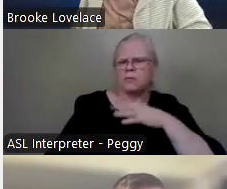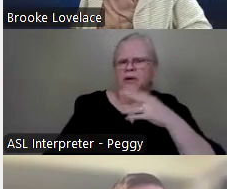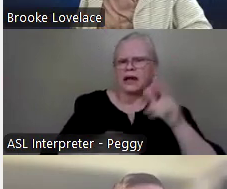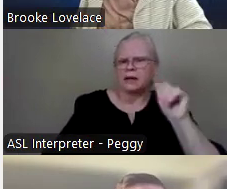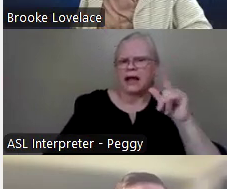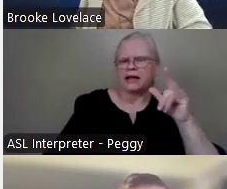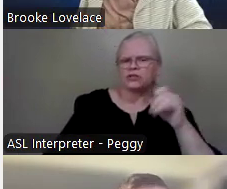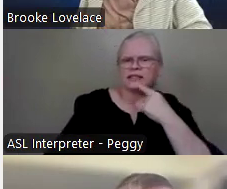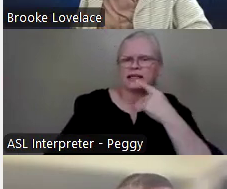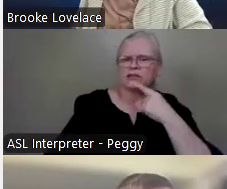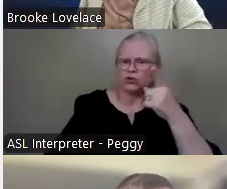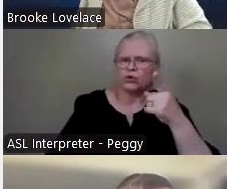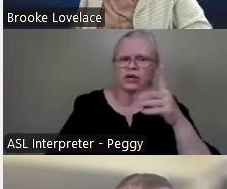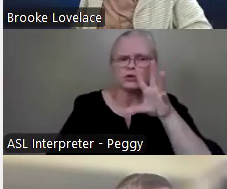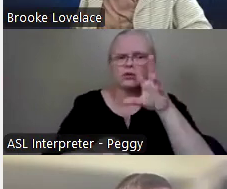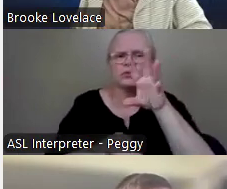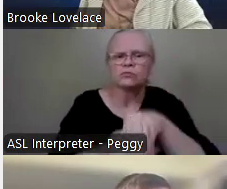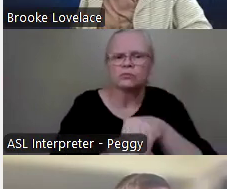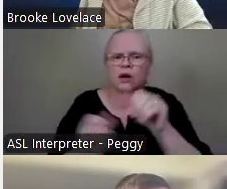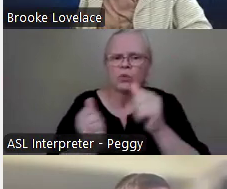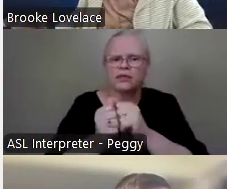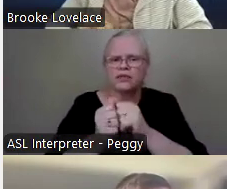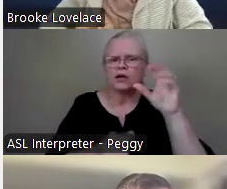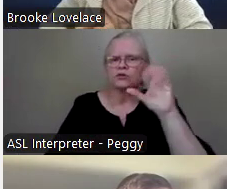And if you